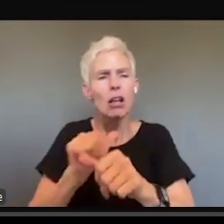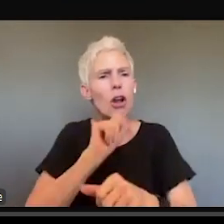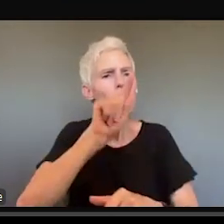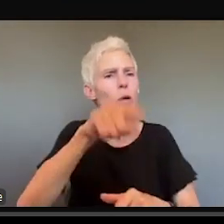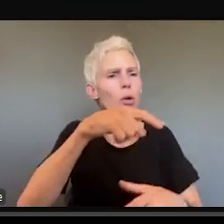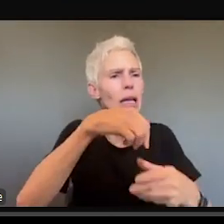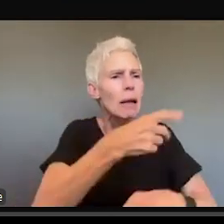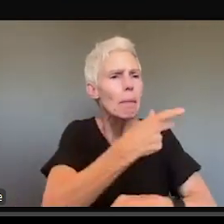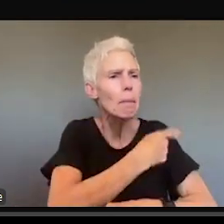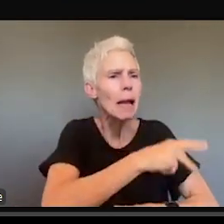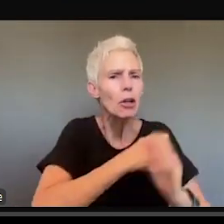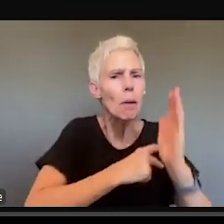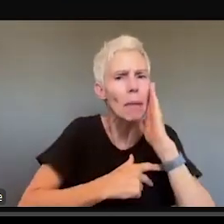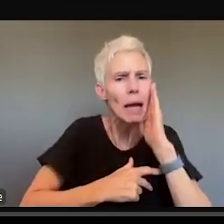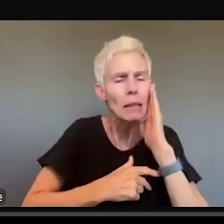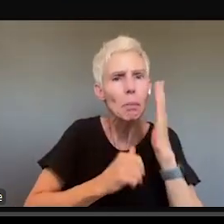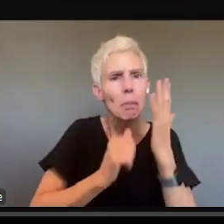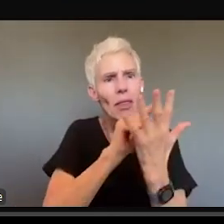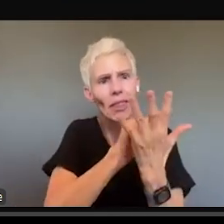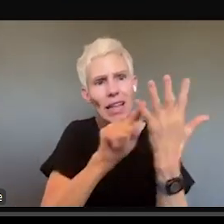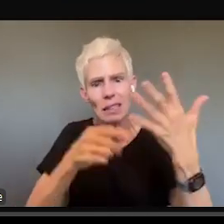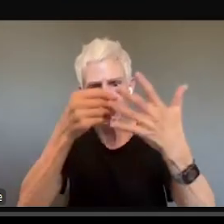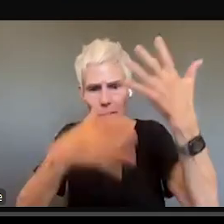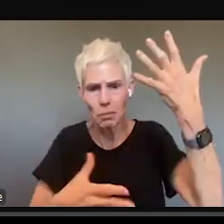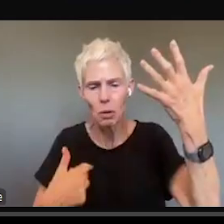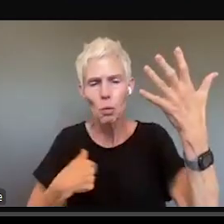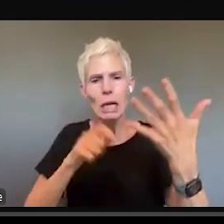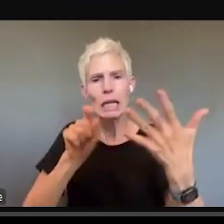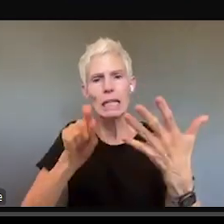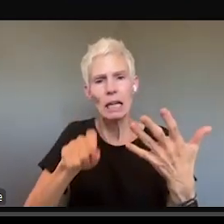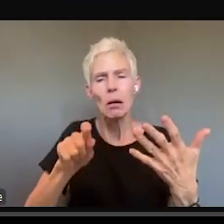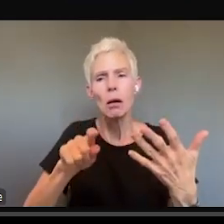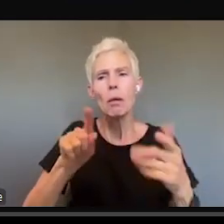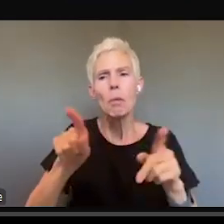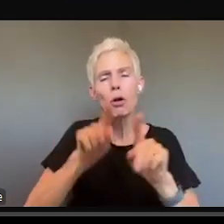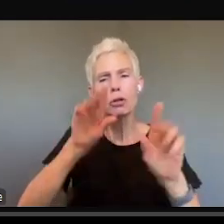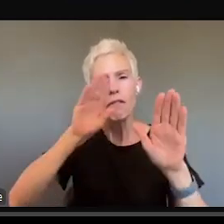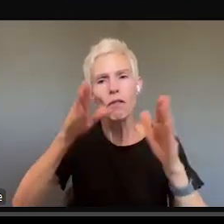things that we need. And clearly the Crisis Jam focuses on crisis. And